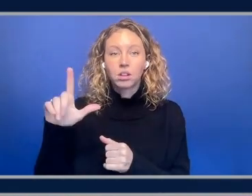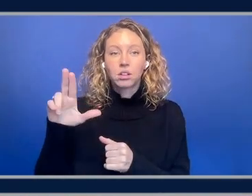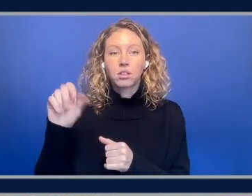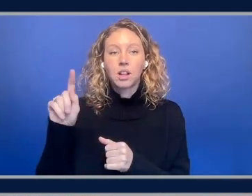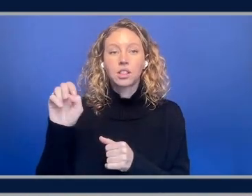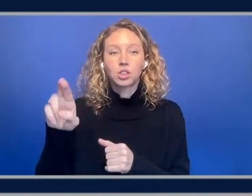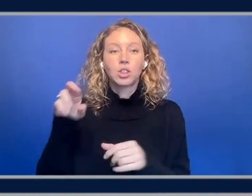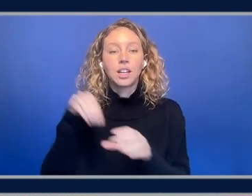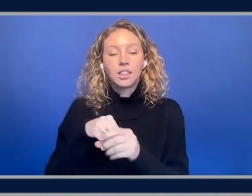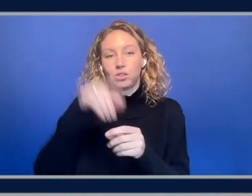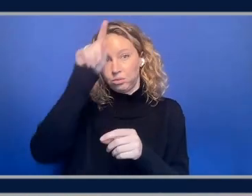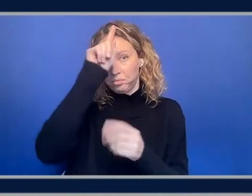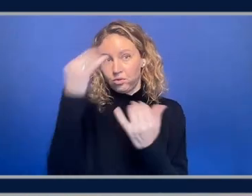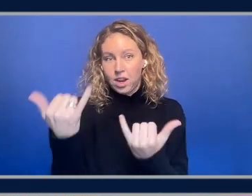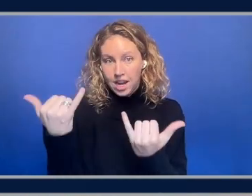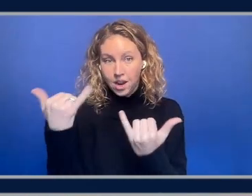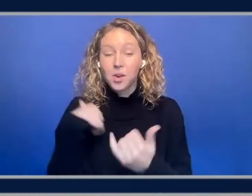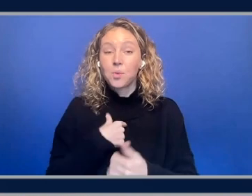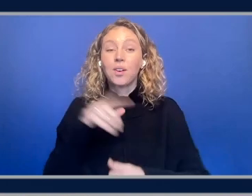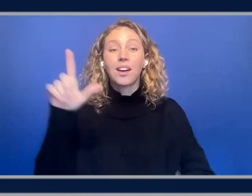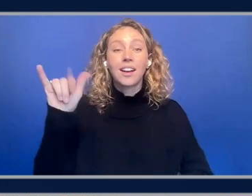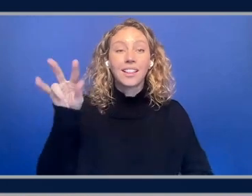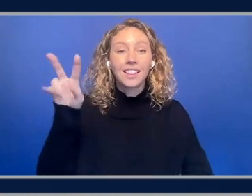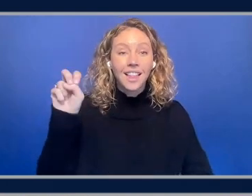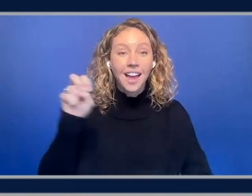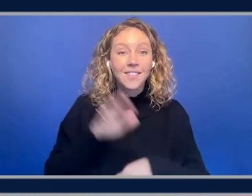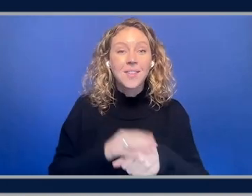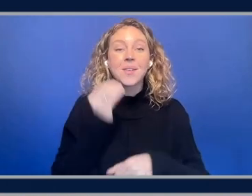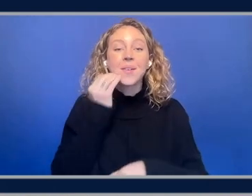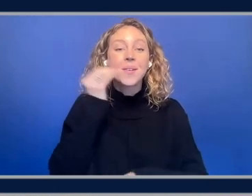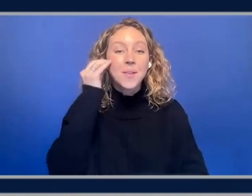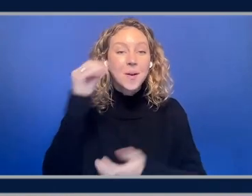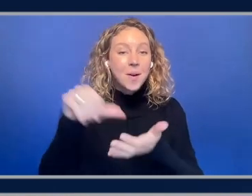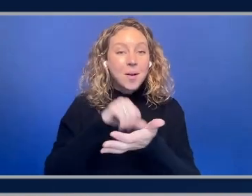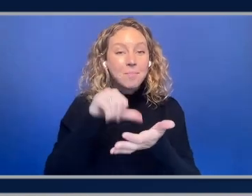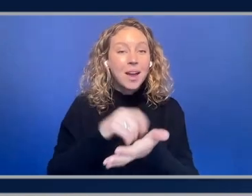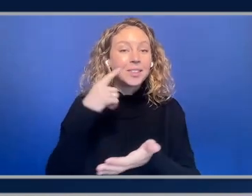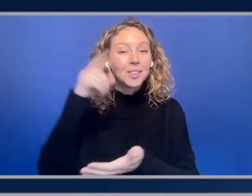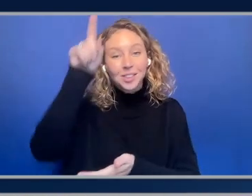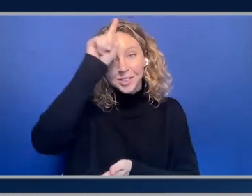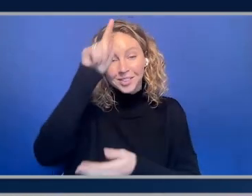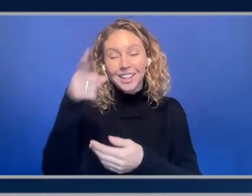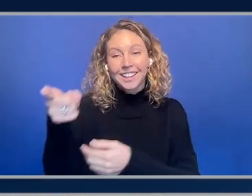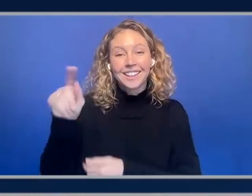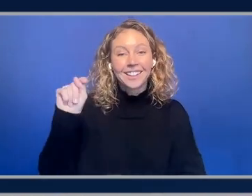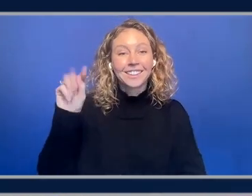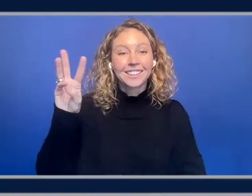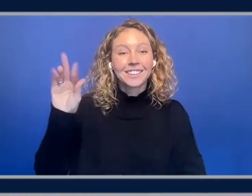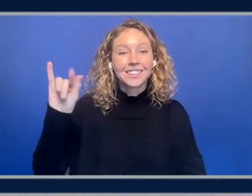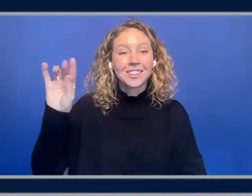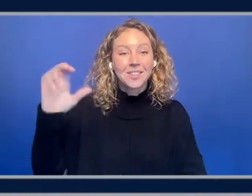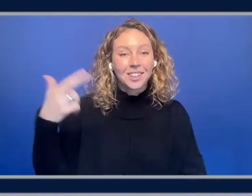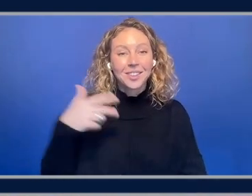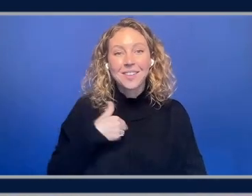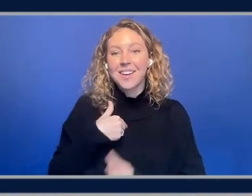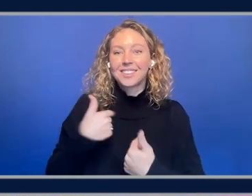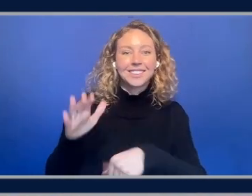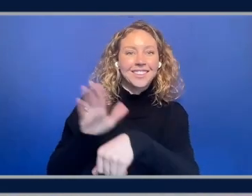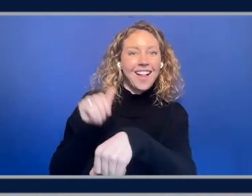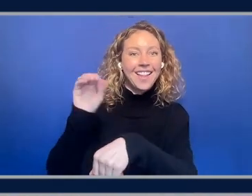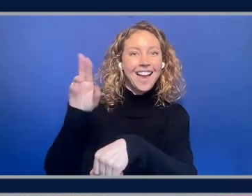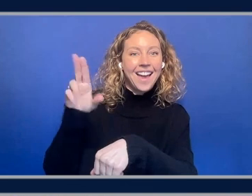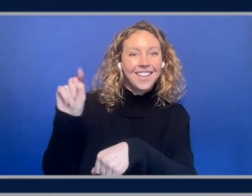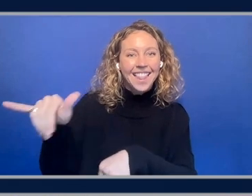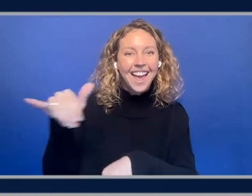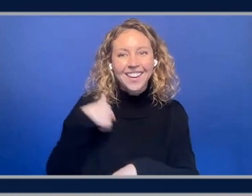right now. We are live on the homepage for Germany Yes. on Twitch. So I just want to do a shout out for that. That was all planned. It was all on